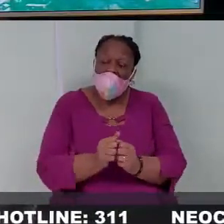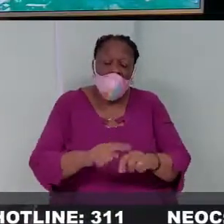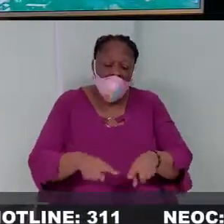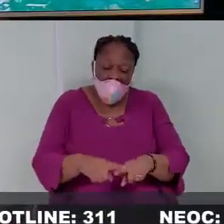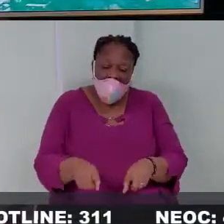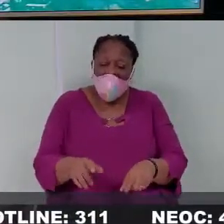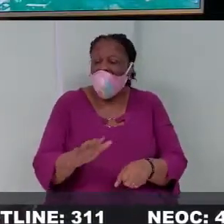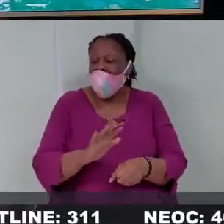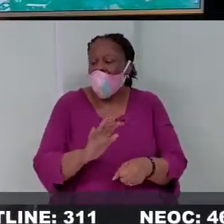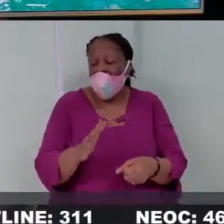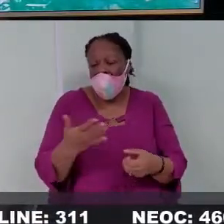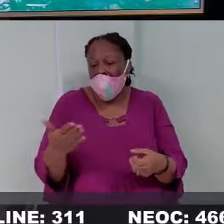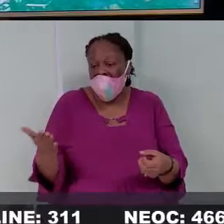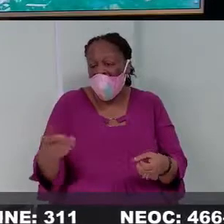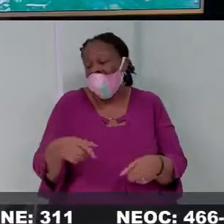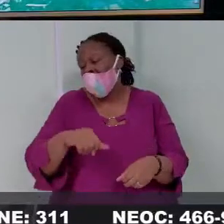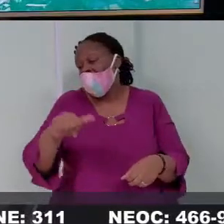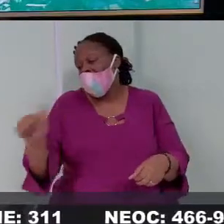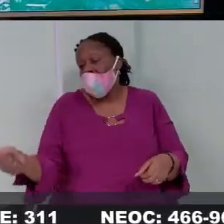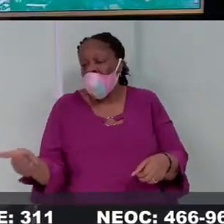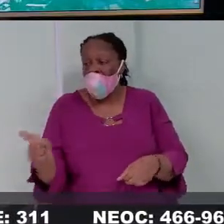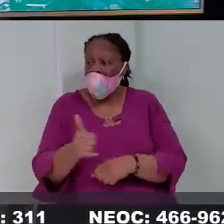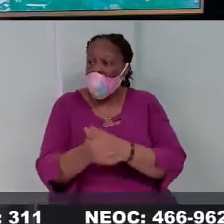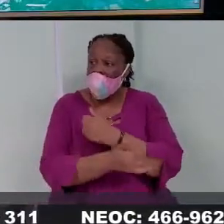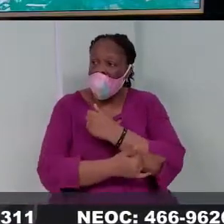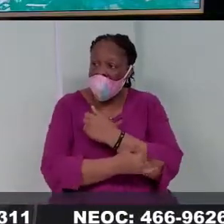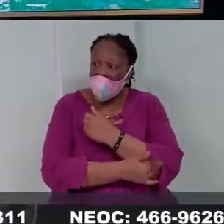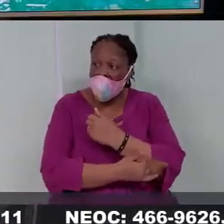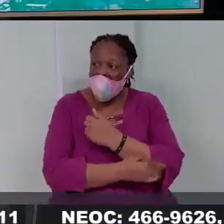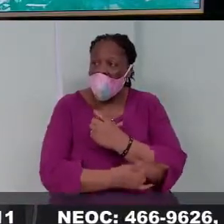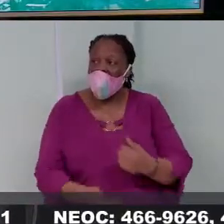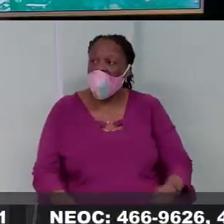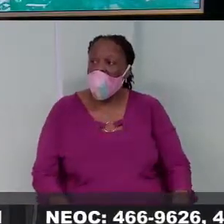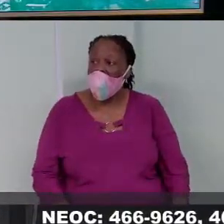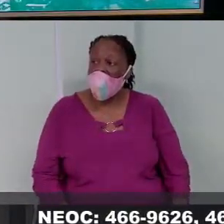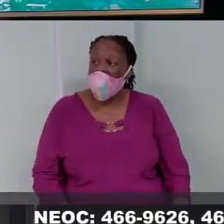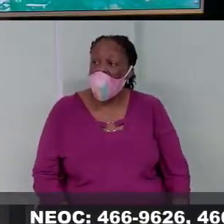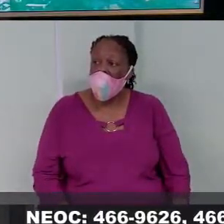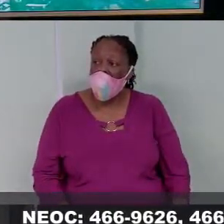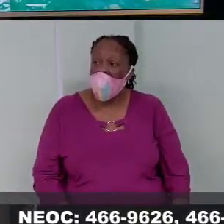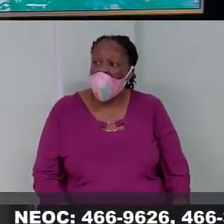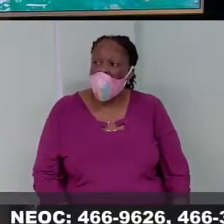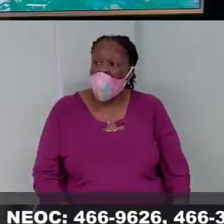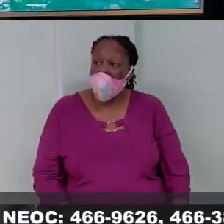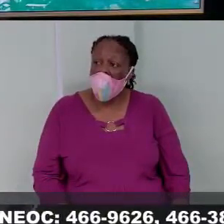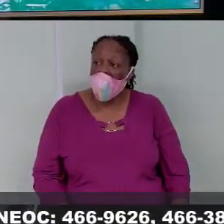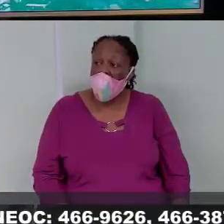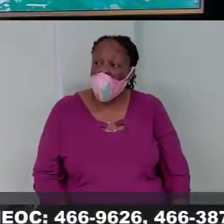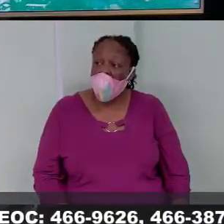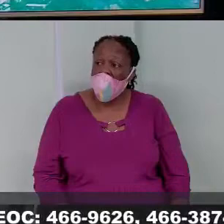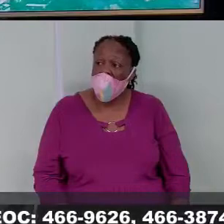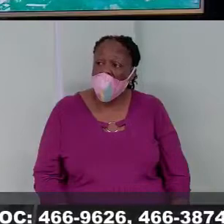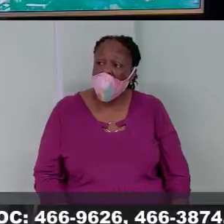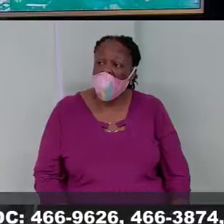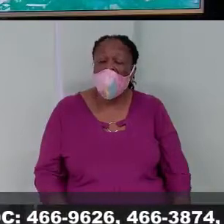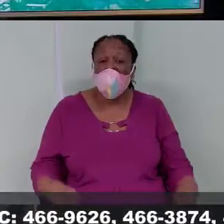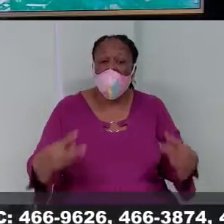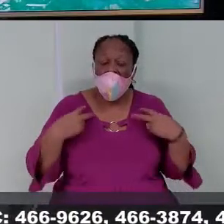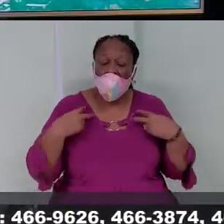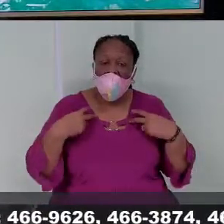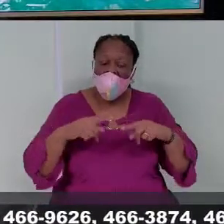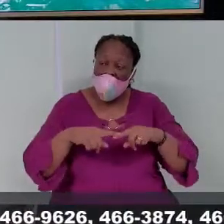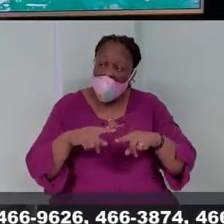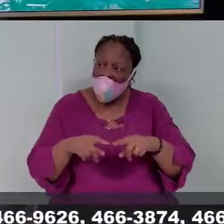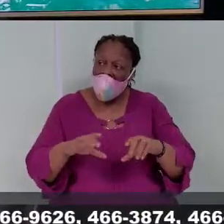viruses or whatever it is in other countries that are maybe source markets, or we have large communities here in St. Kitts and